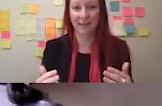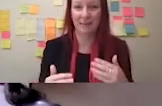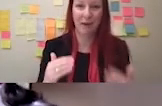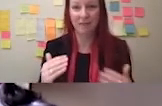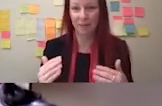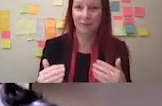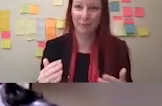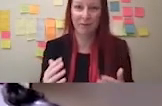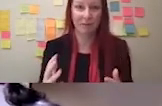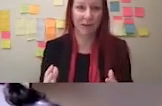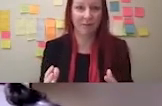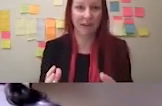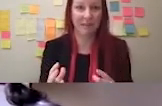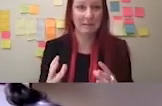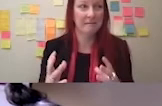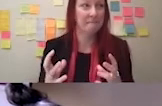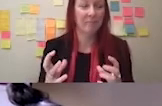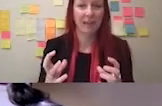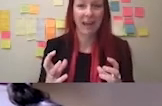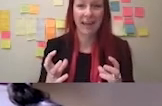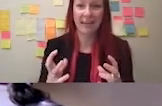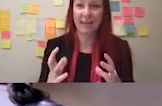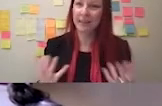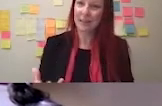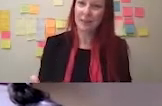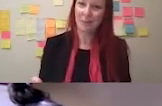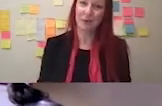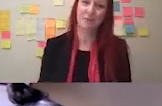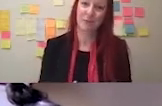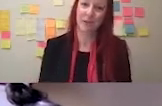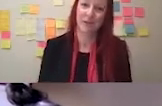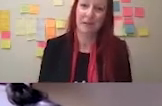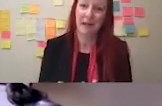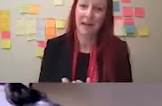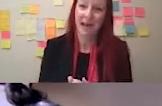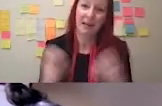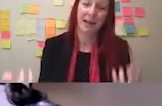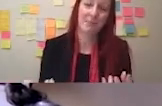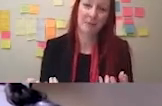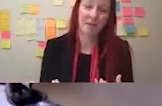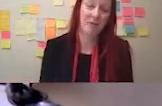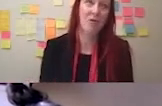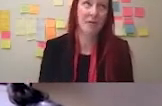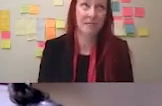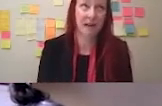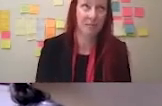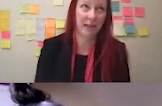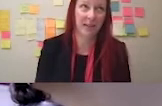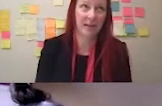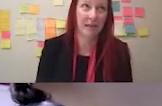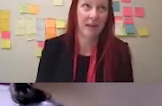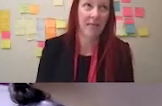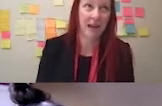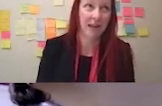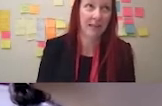best, the best. Perfect, perfect, perfect, perfect. And that's just not possible to do. And it comes with an enormous amount